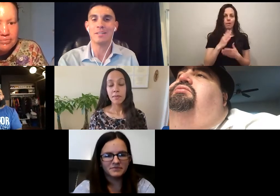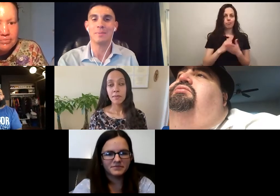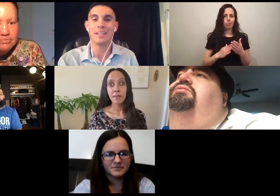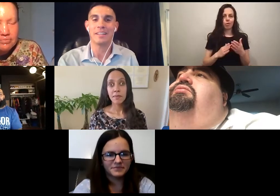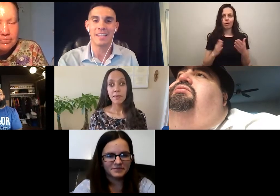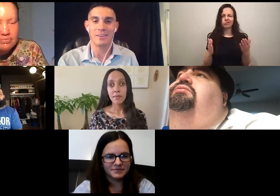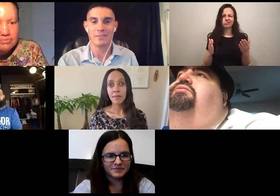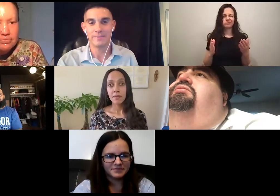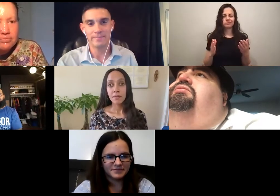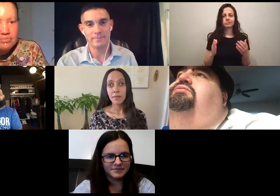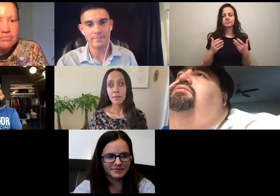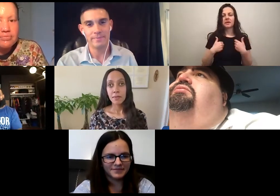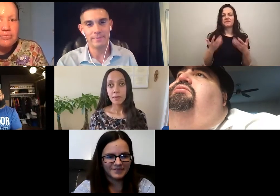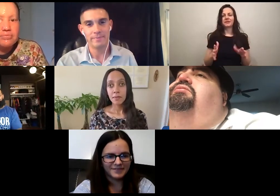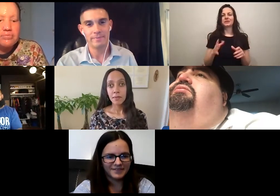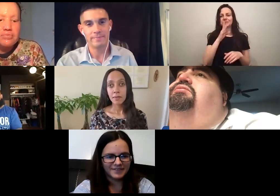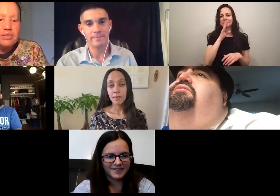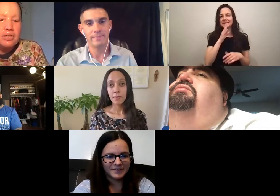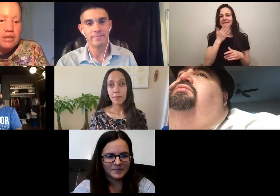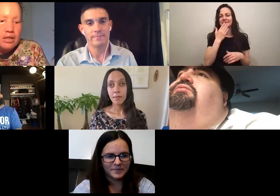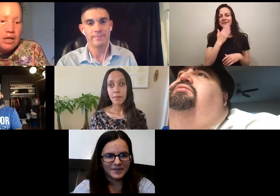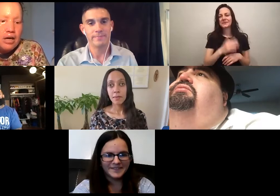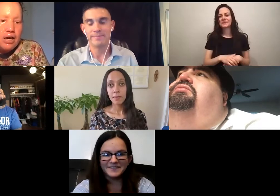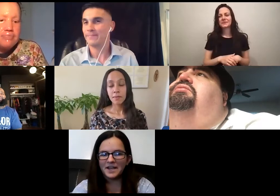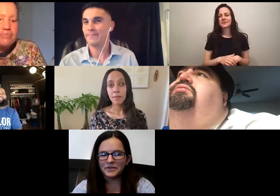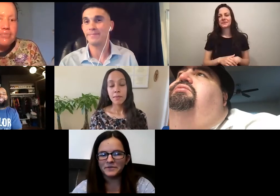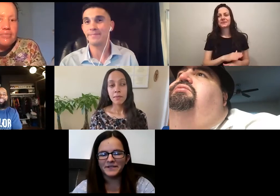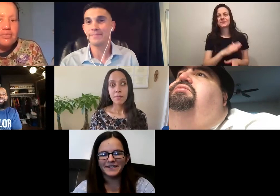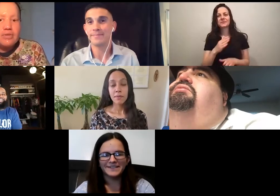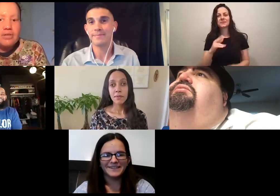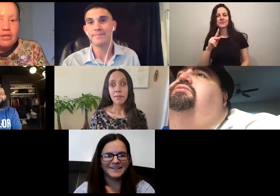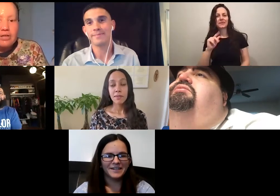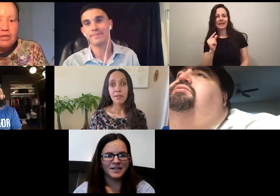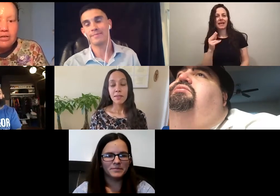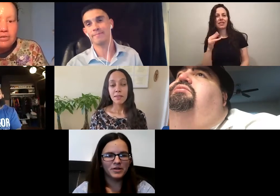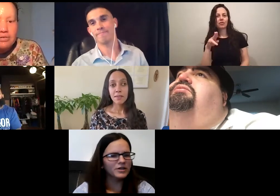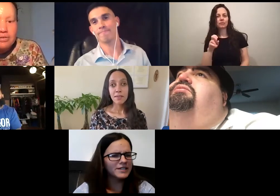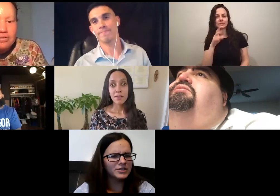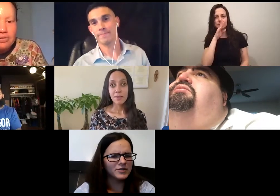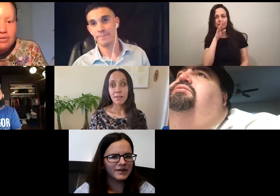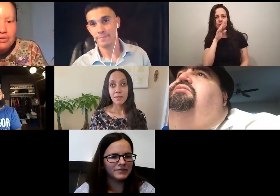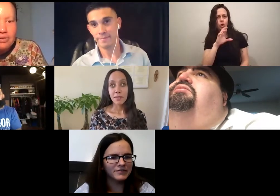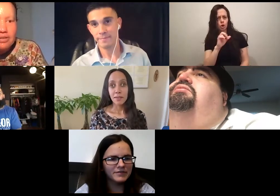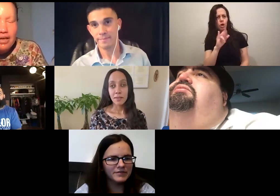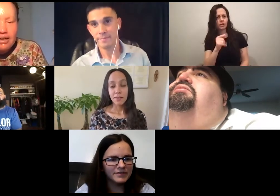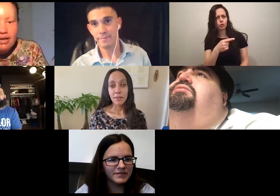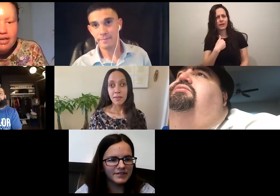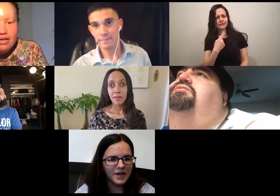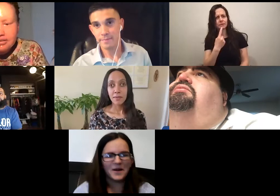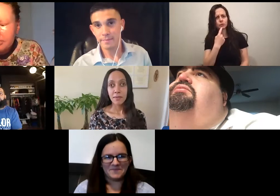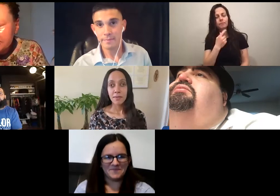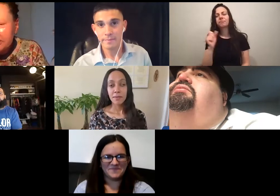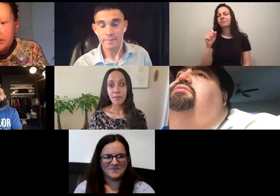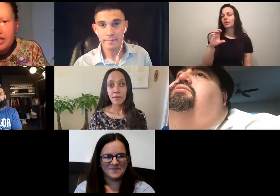I'm done speaking. Thank you. This is Catherine speaking. Carly, did you have? Yeah, I